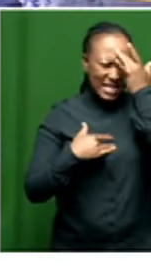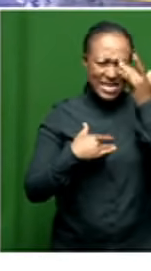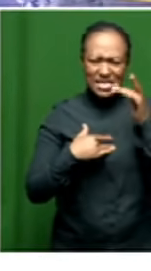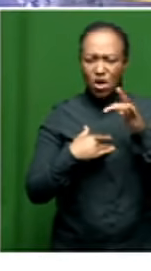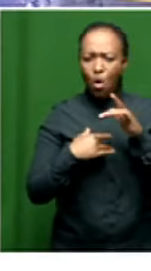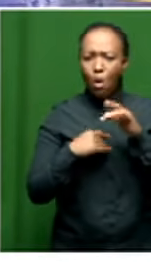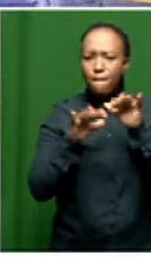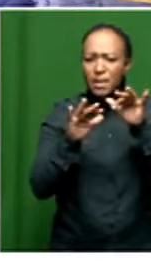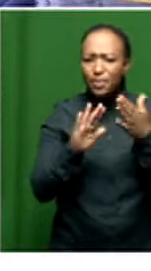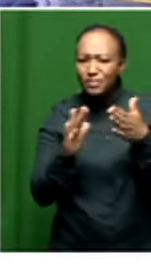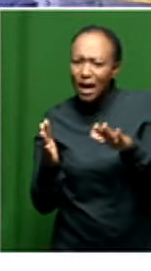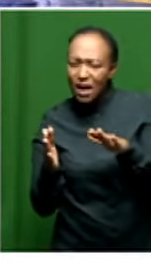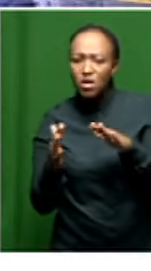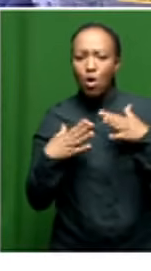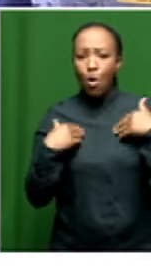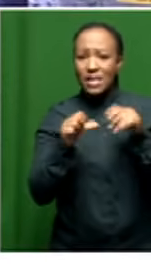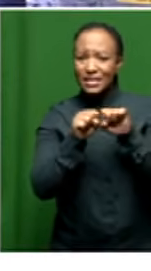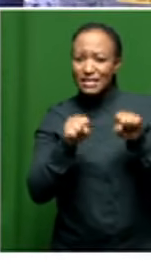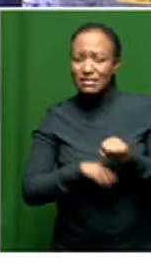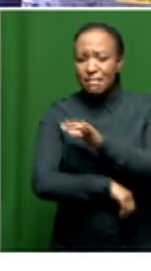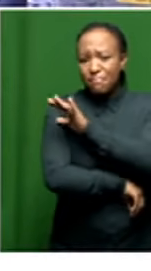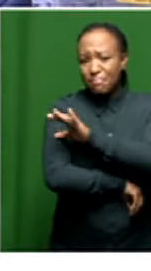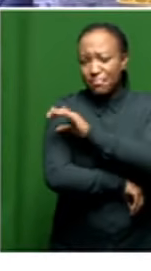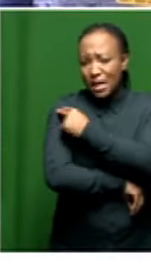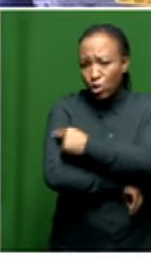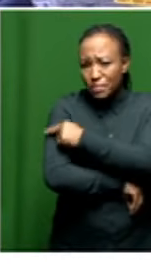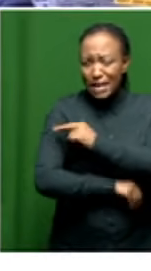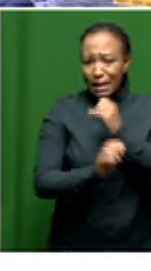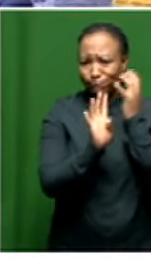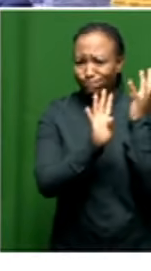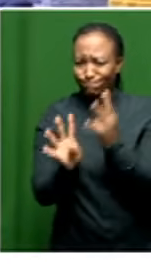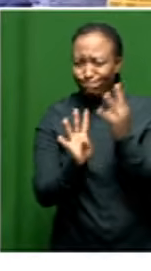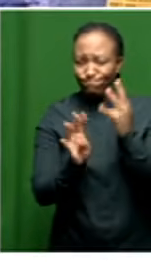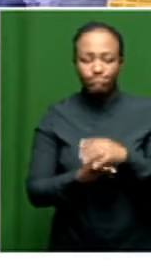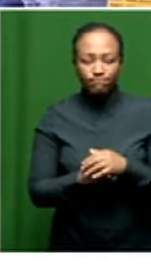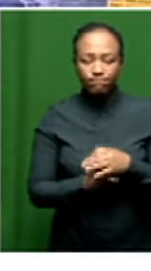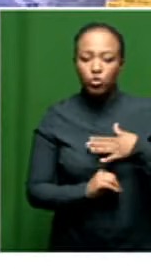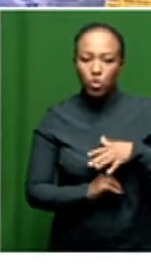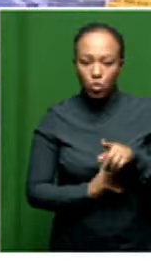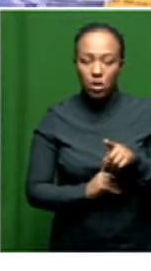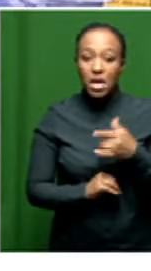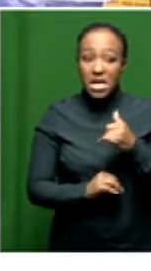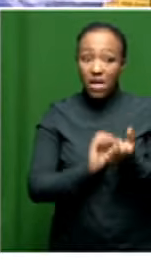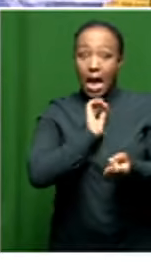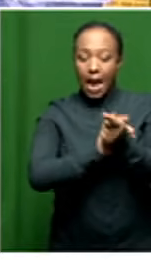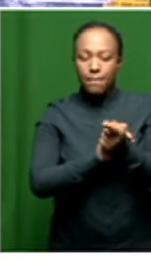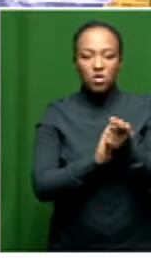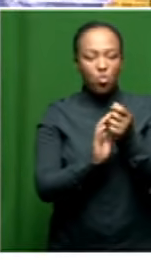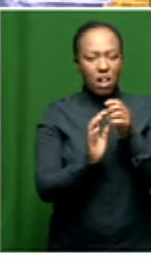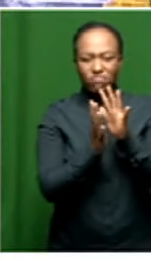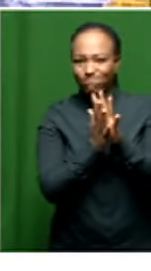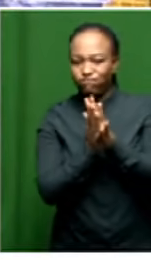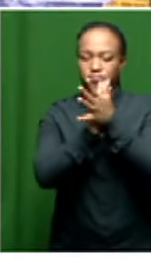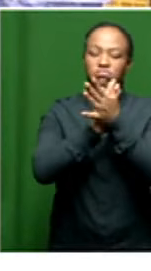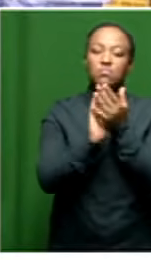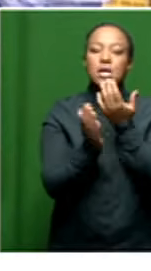and clogging of the health system. Because when that happens, it also begins to affect the entire economy through lockdowns, which